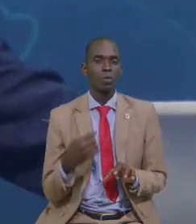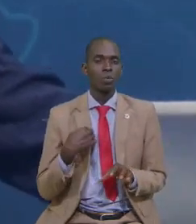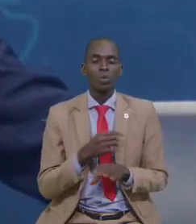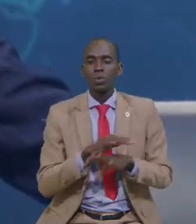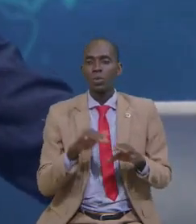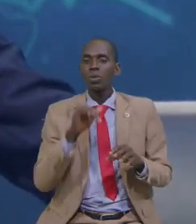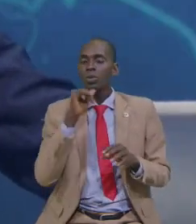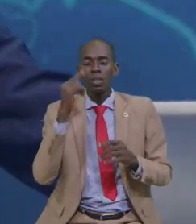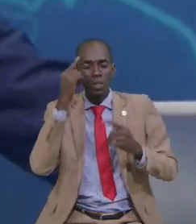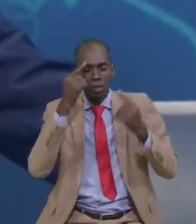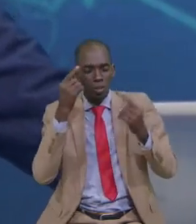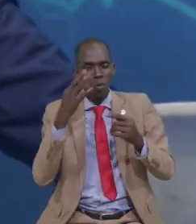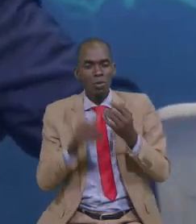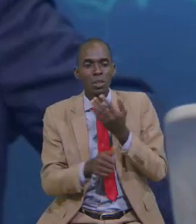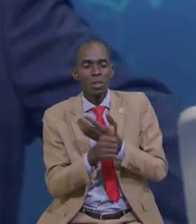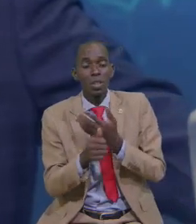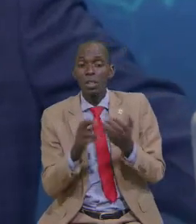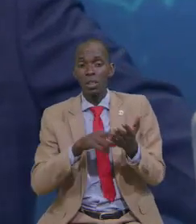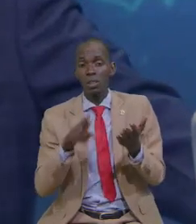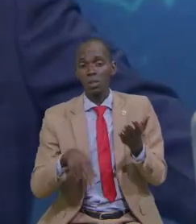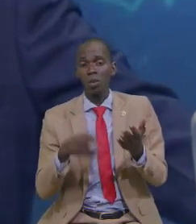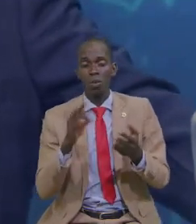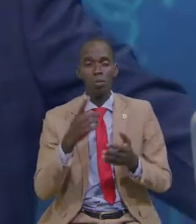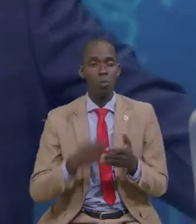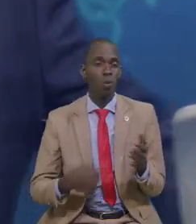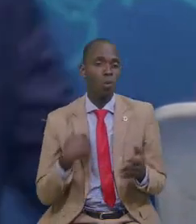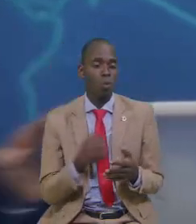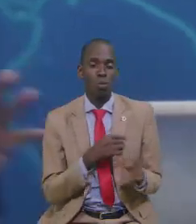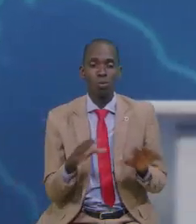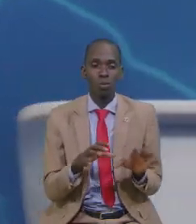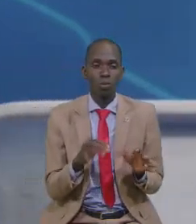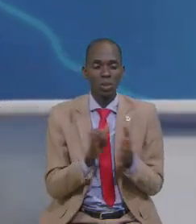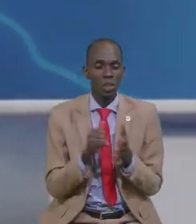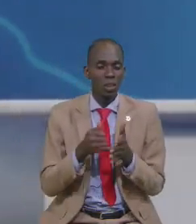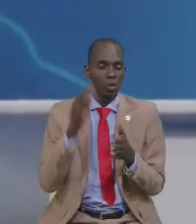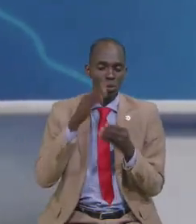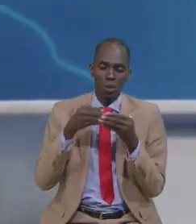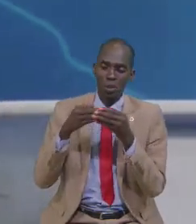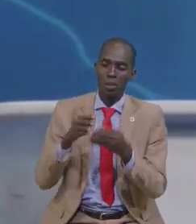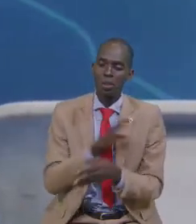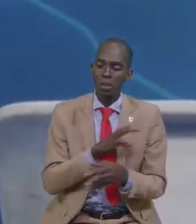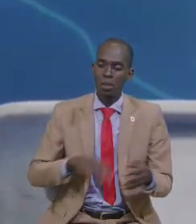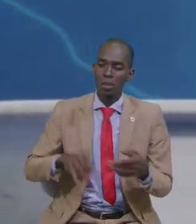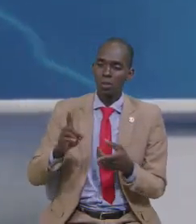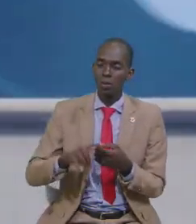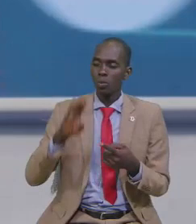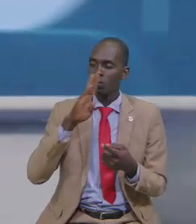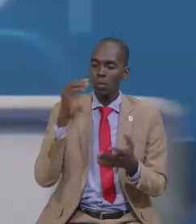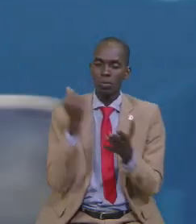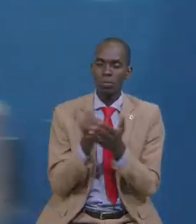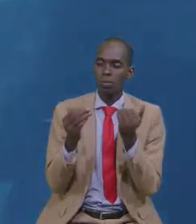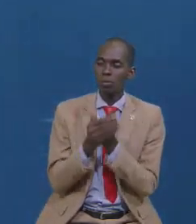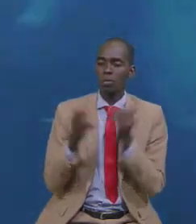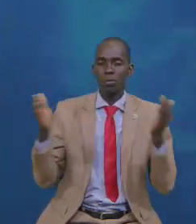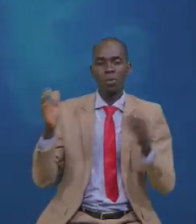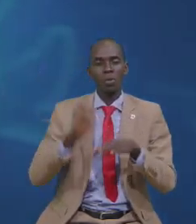of what we did. It will nail Christ to the cross. And yet, he showed love. He showed